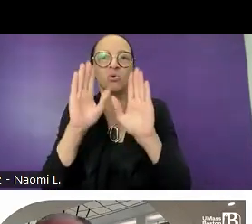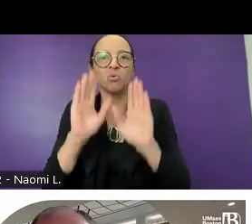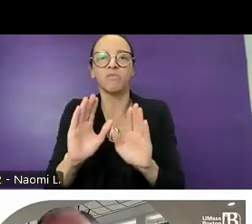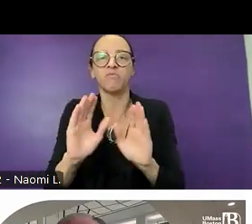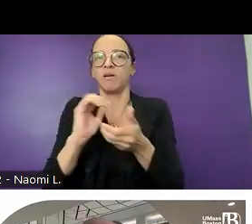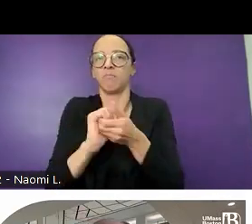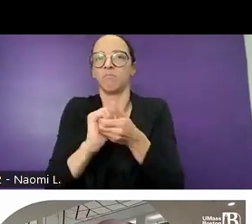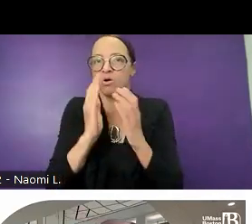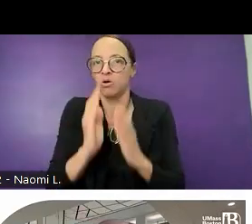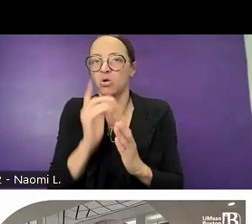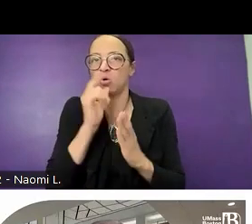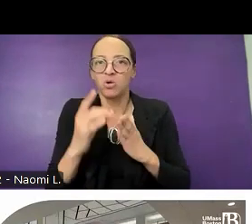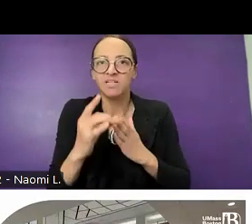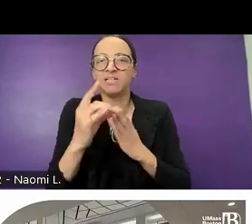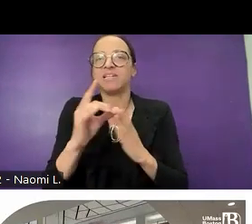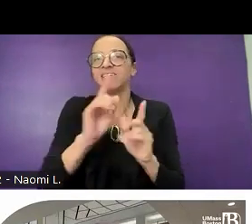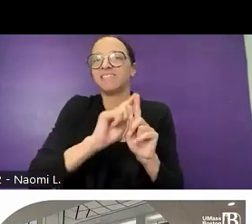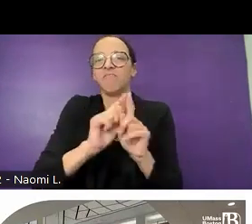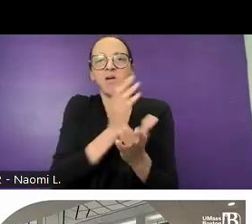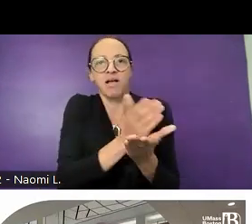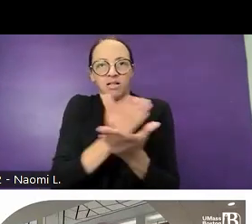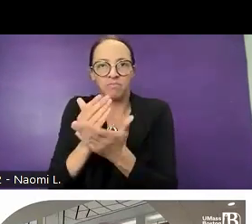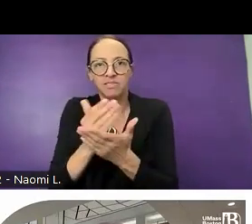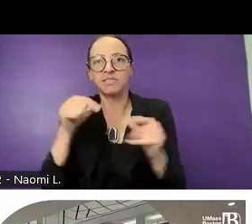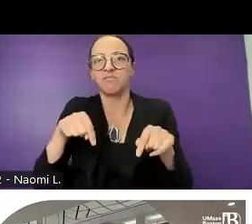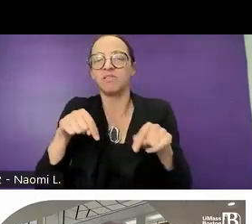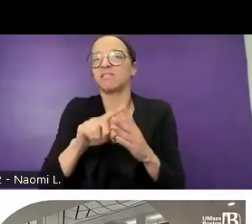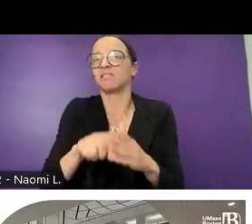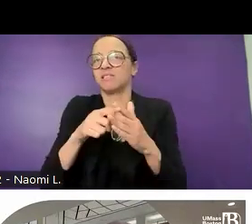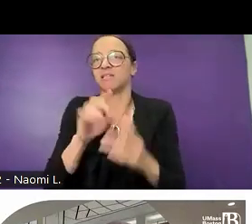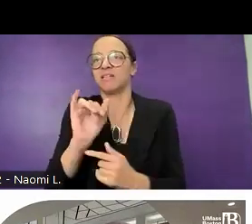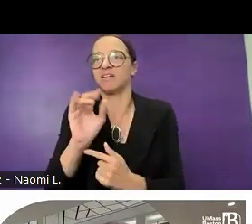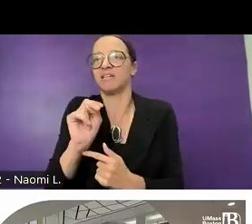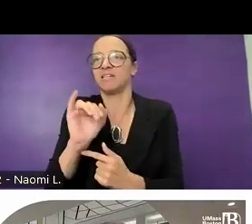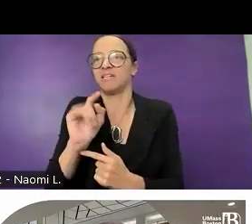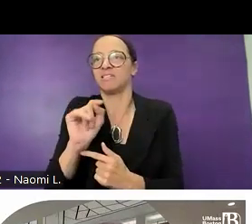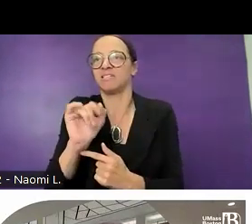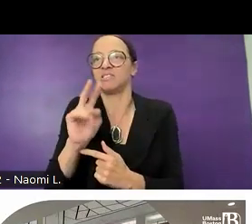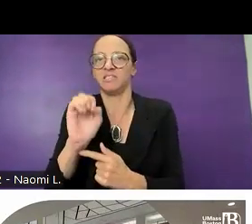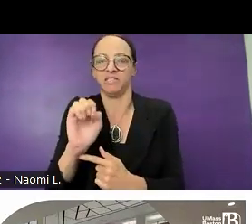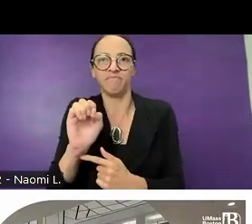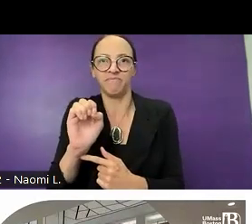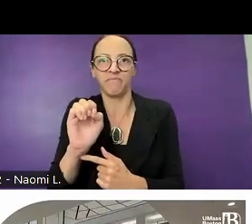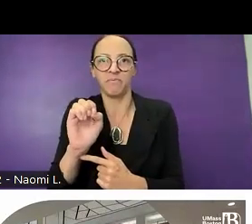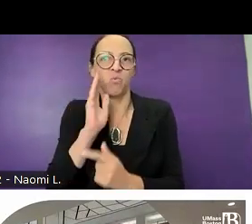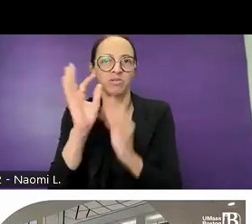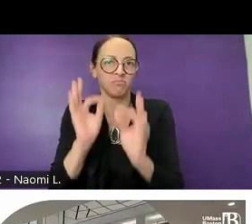make reference to those as I go through the presentation today. So could I have the next slide?